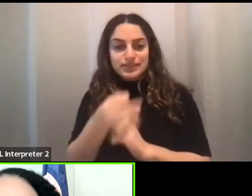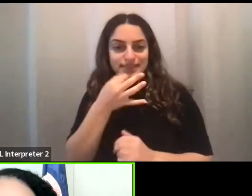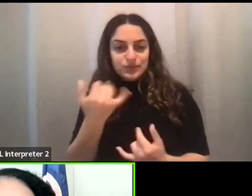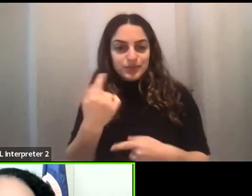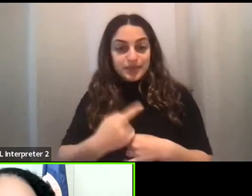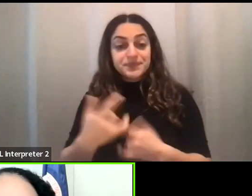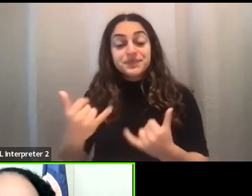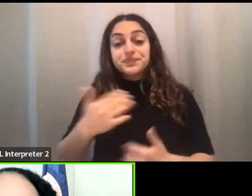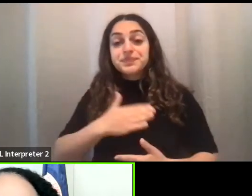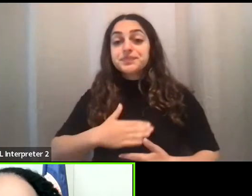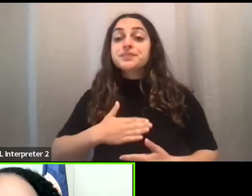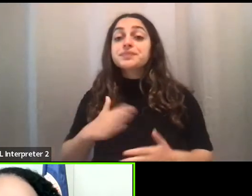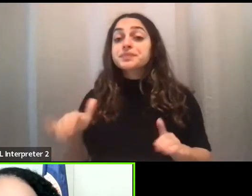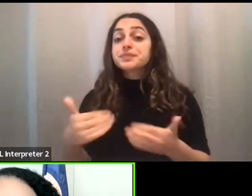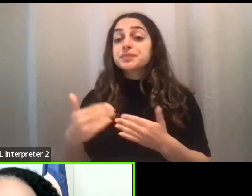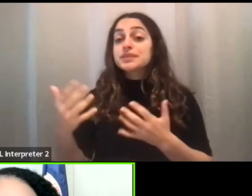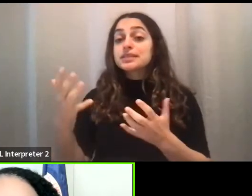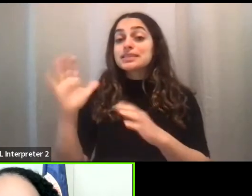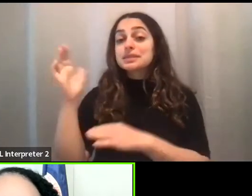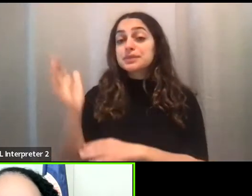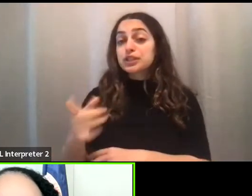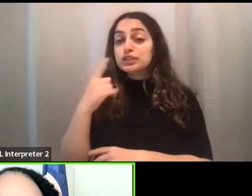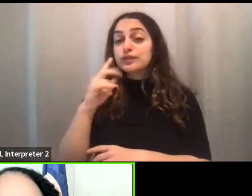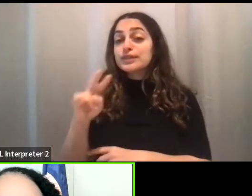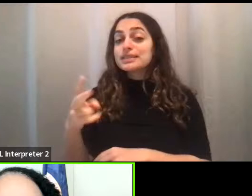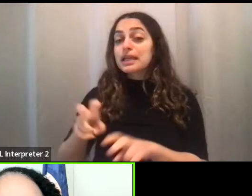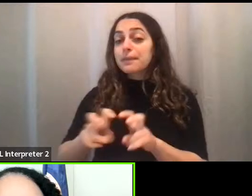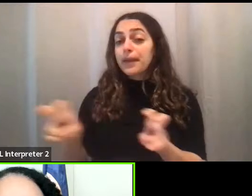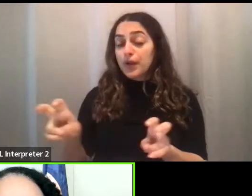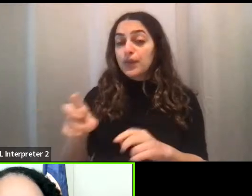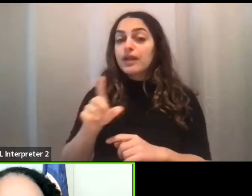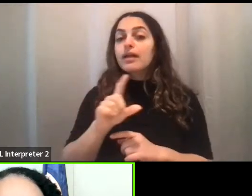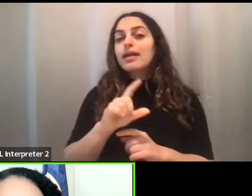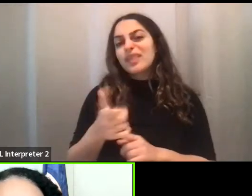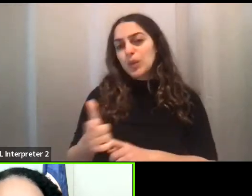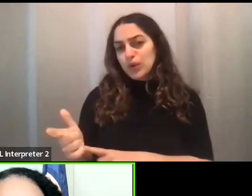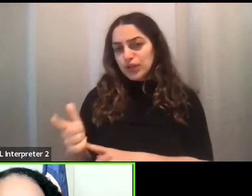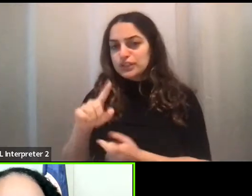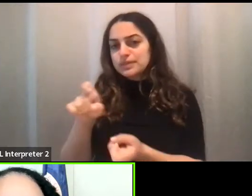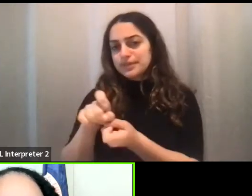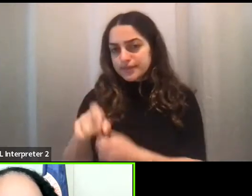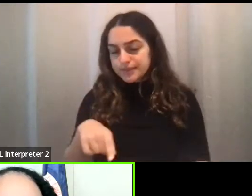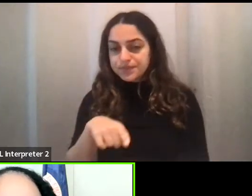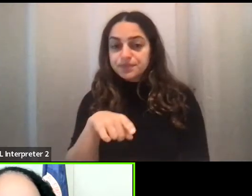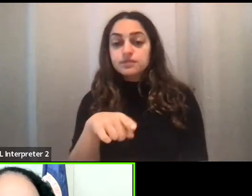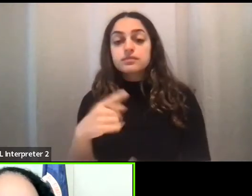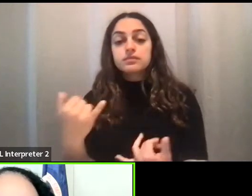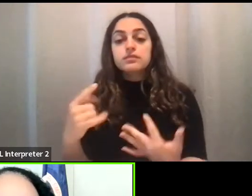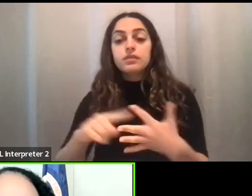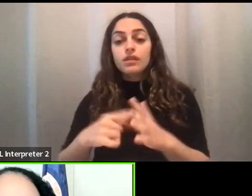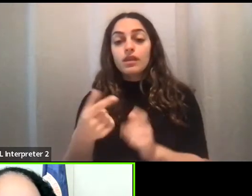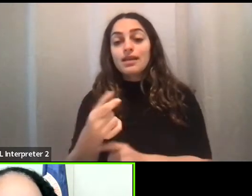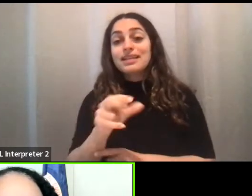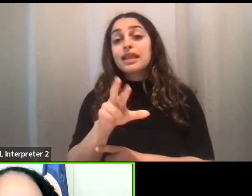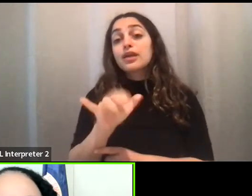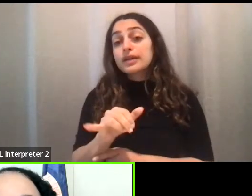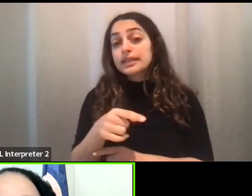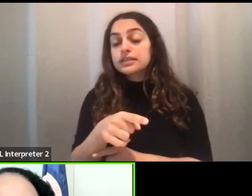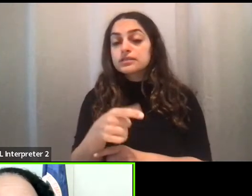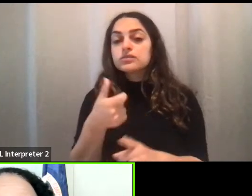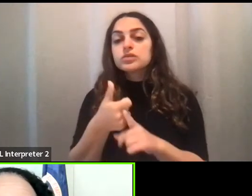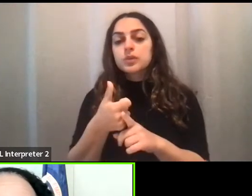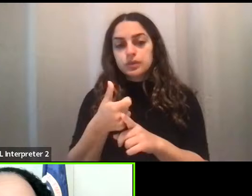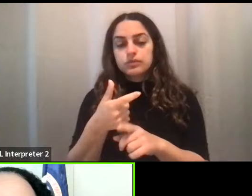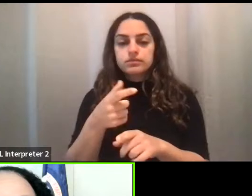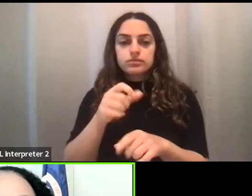i'm pleased to introduce the speakers on our second panel in the order that they will be speaking today and so we'll start with gary who has worked in the construction